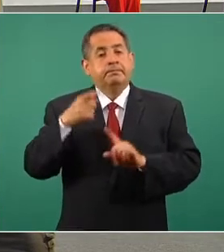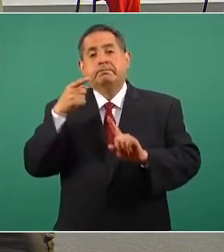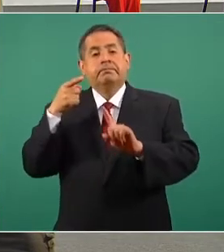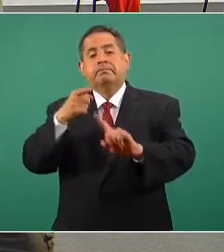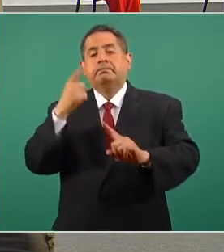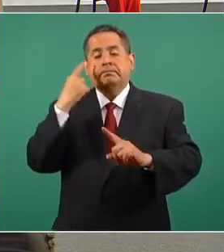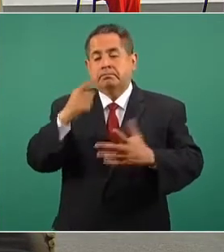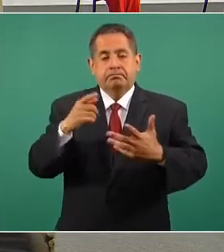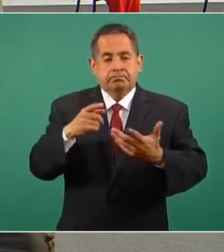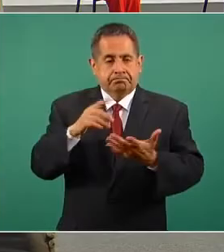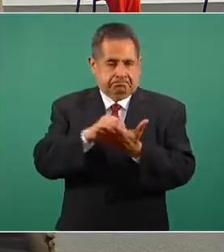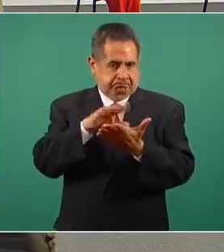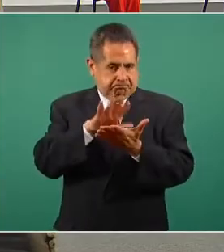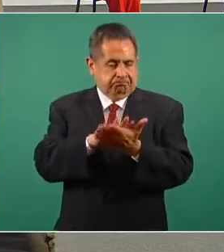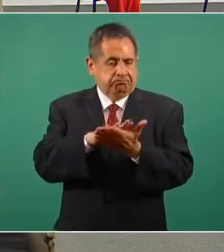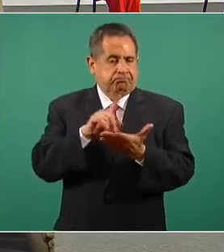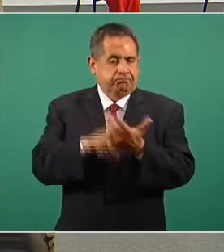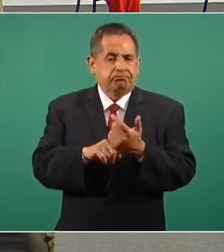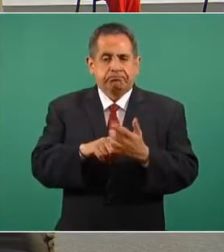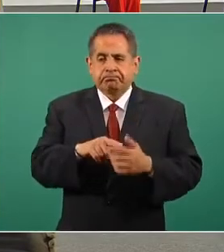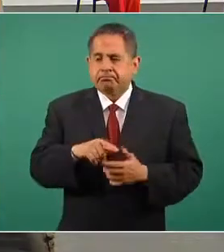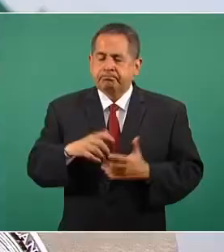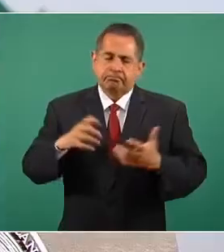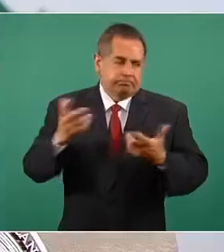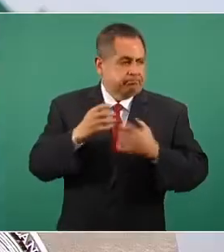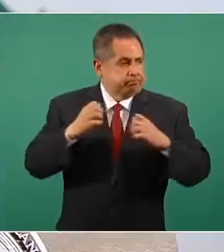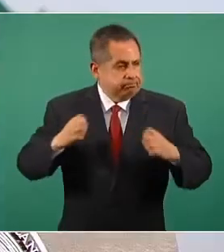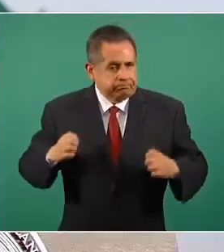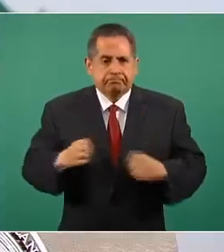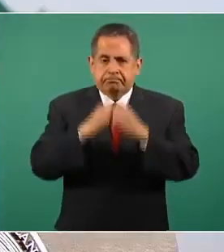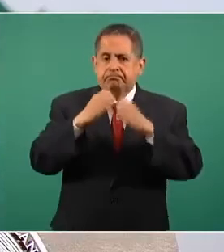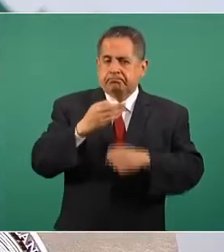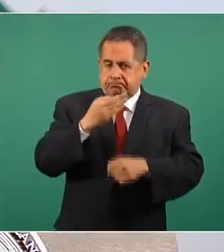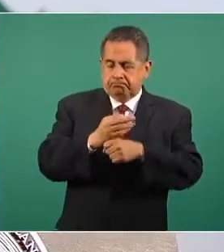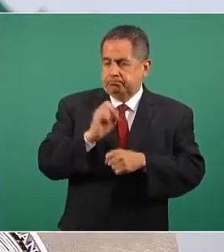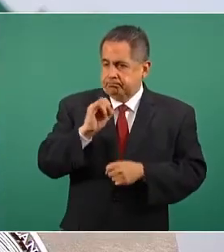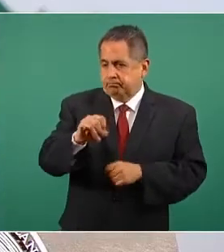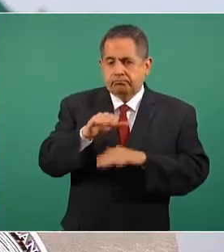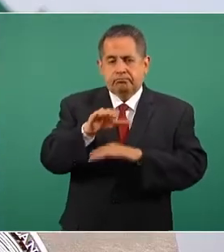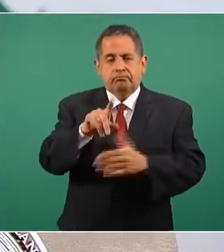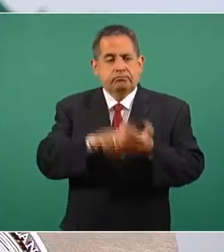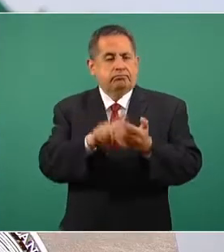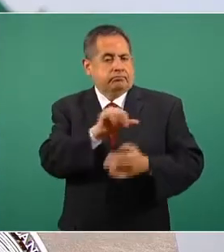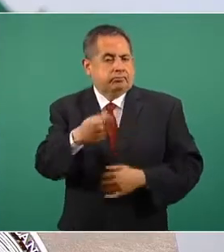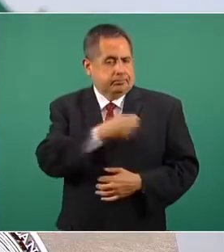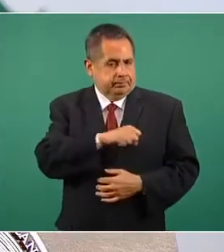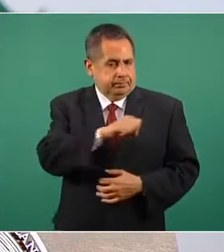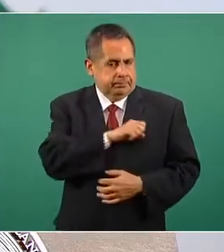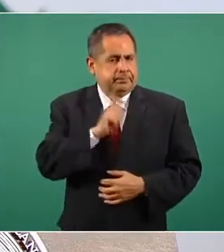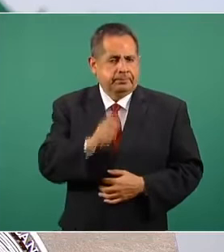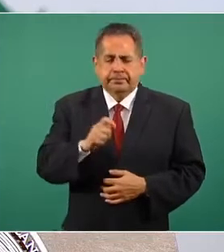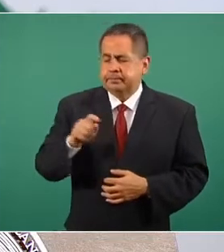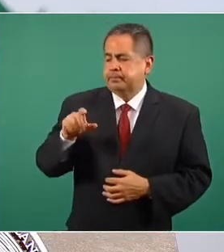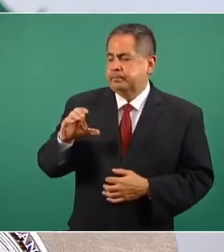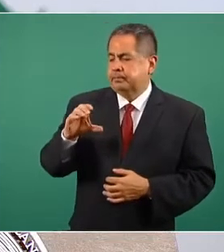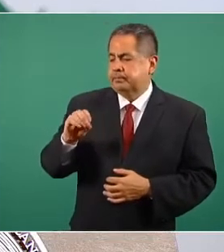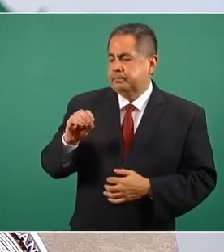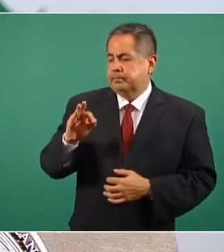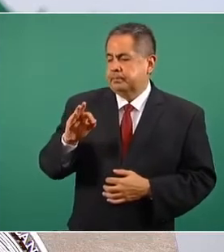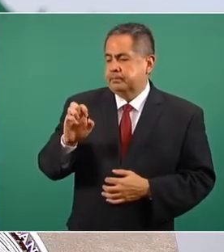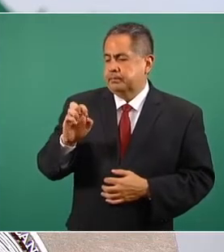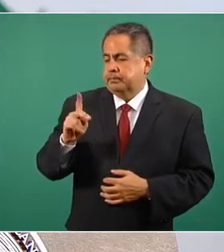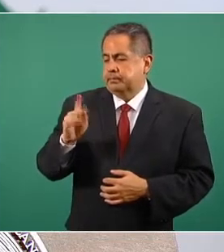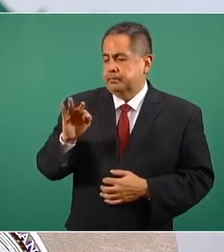to establish as an extraordinary action in terms of salubrity general, that the COFEPRIS